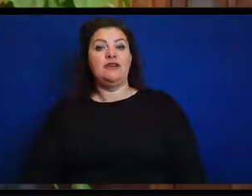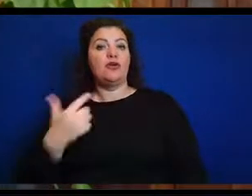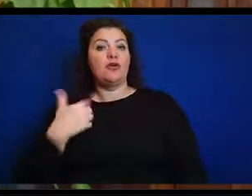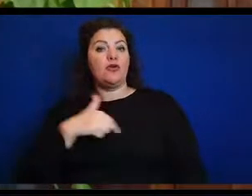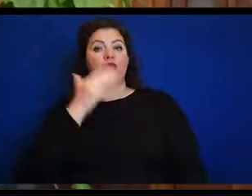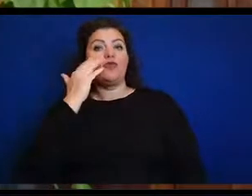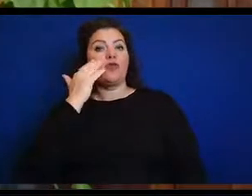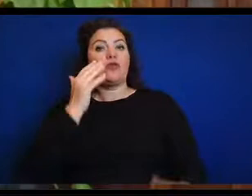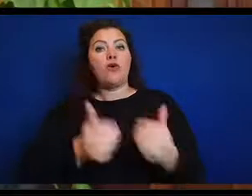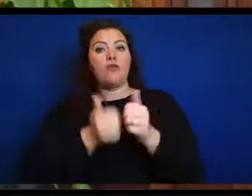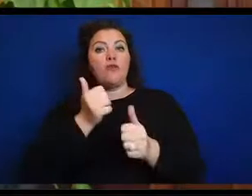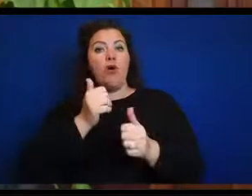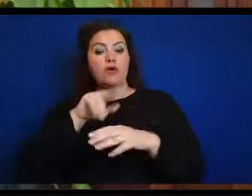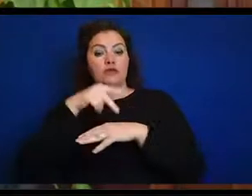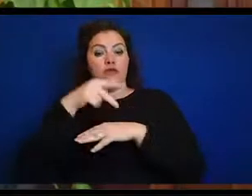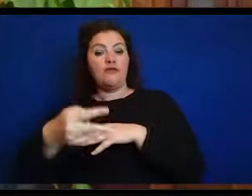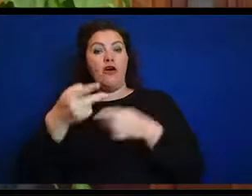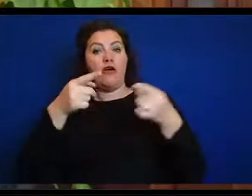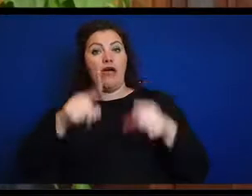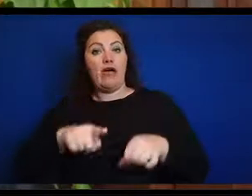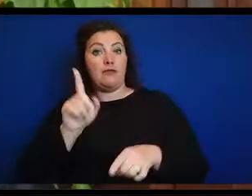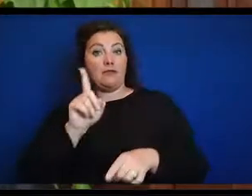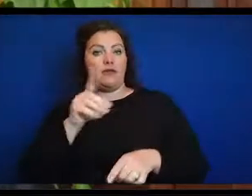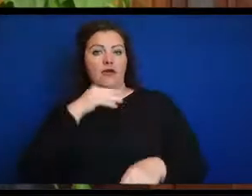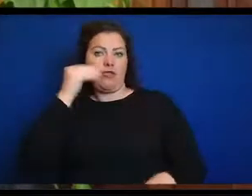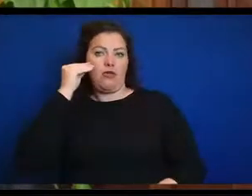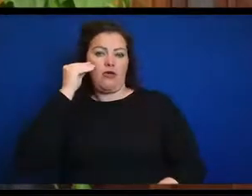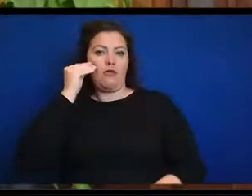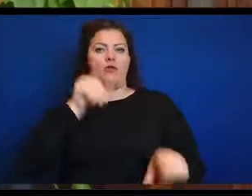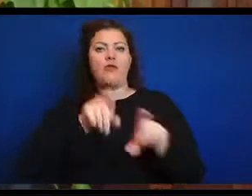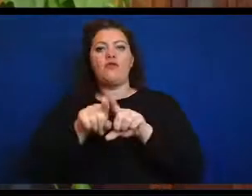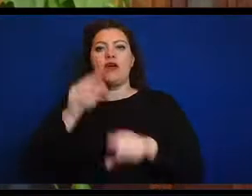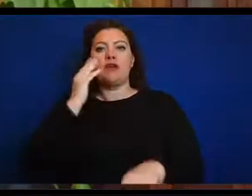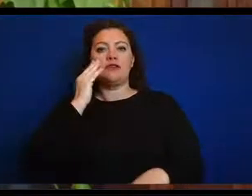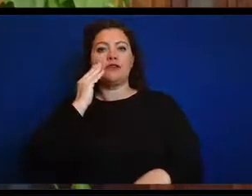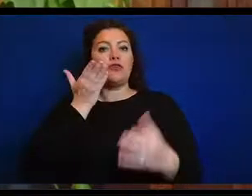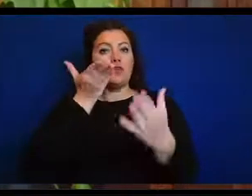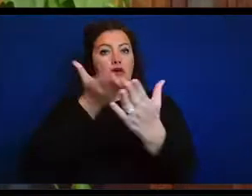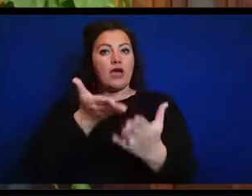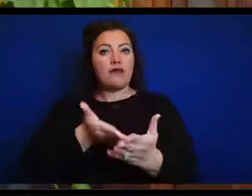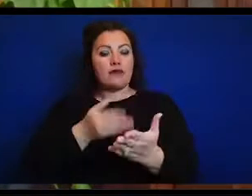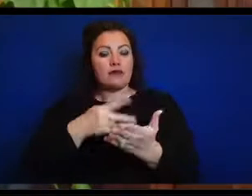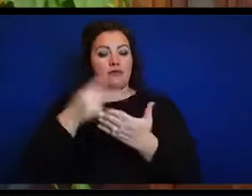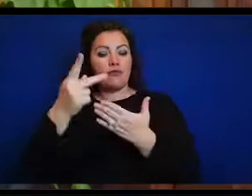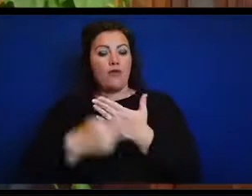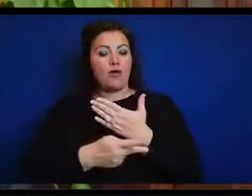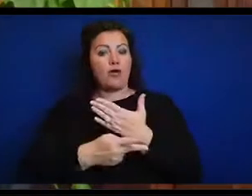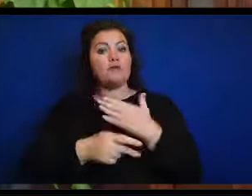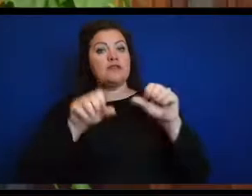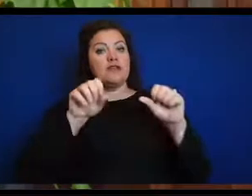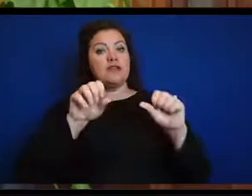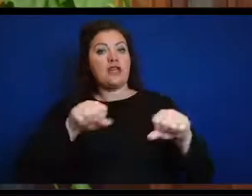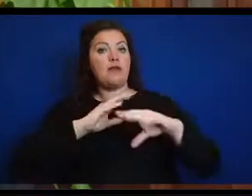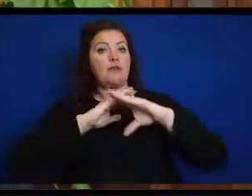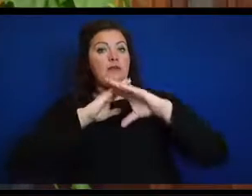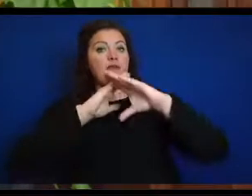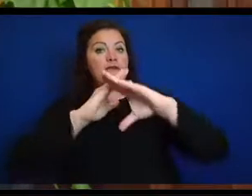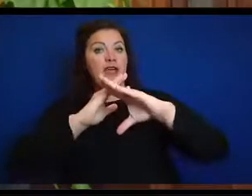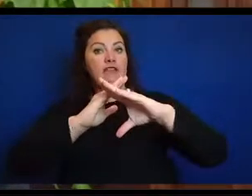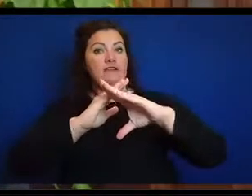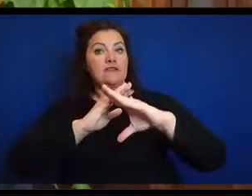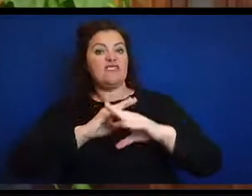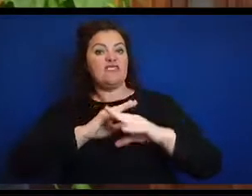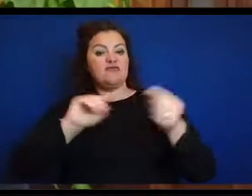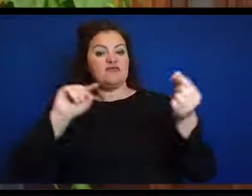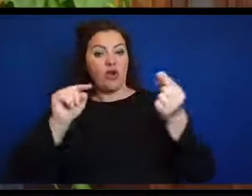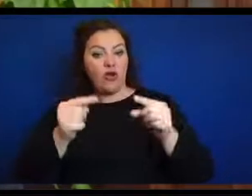that most of the falls occur within the home. We also know that evidence-based programs can prevent the harms that result from these